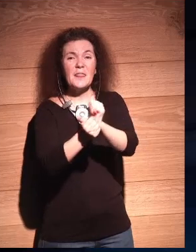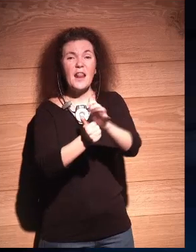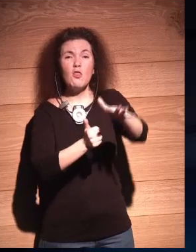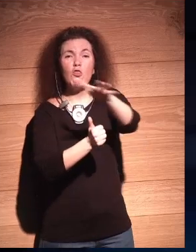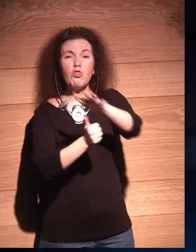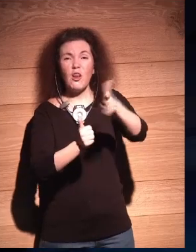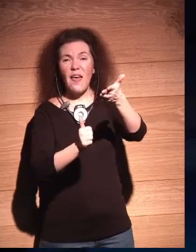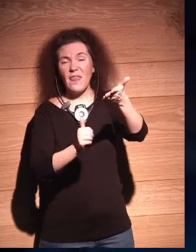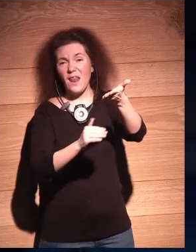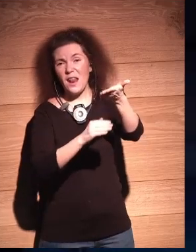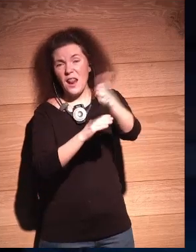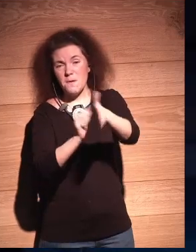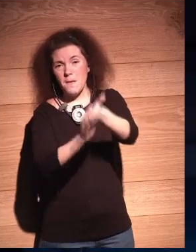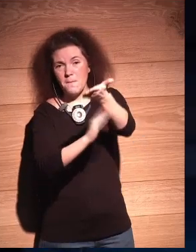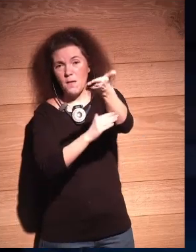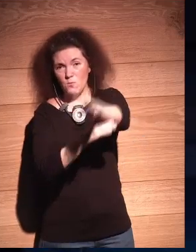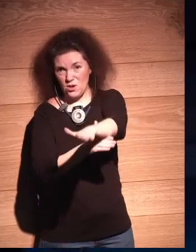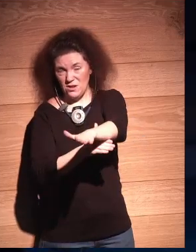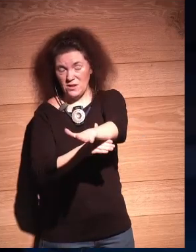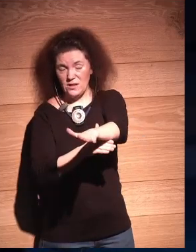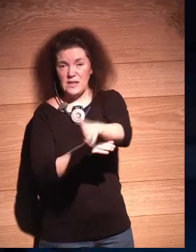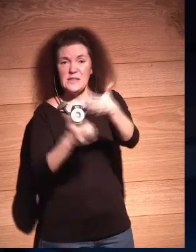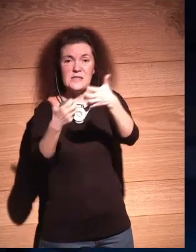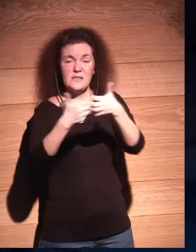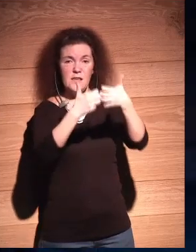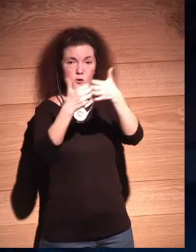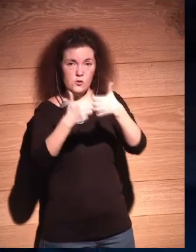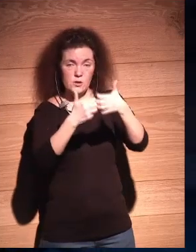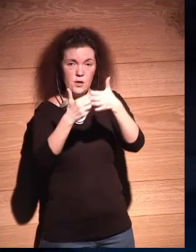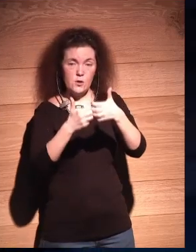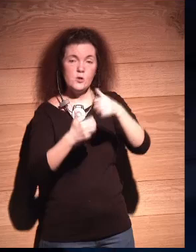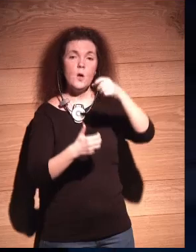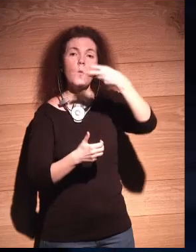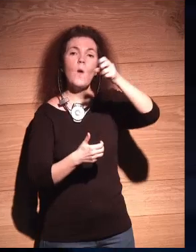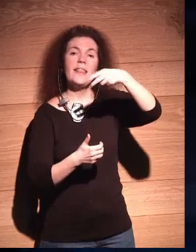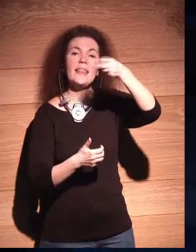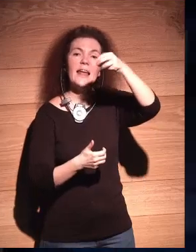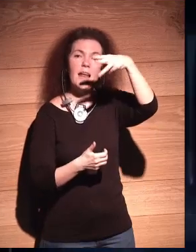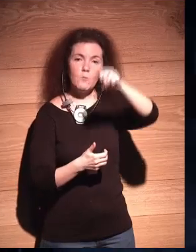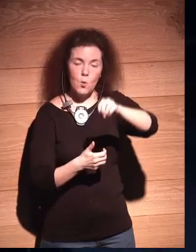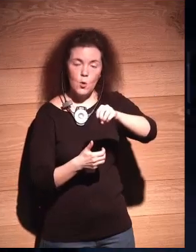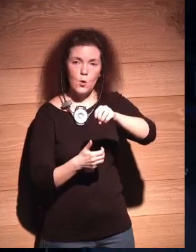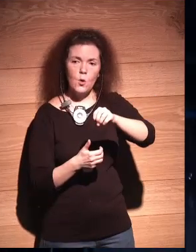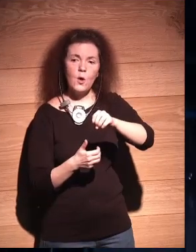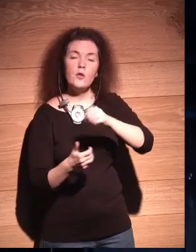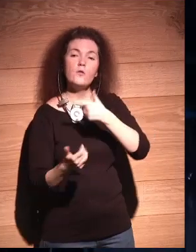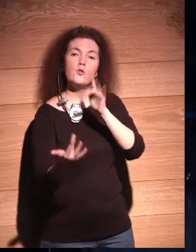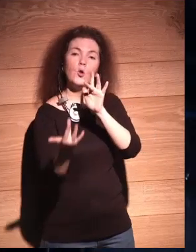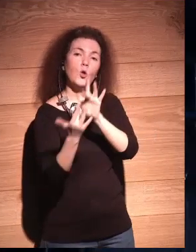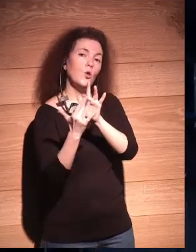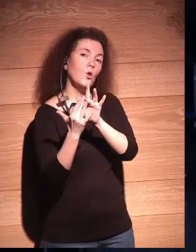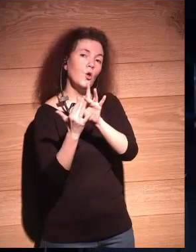and Guantanamo prisoners. So I got in touch with this group and in